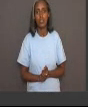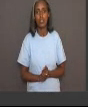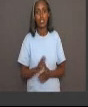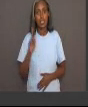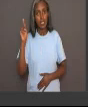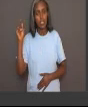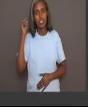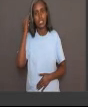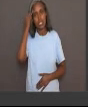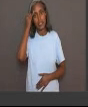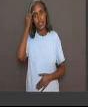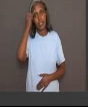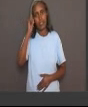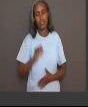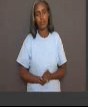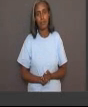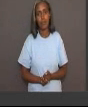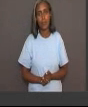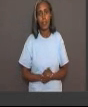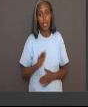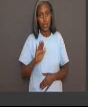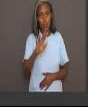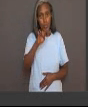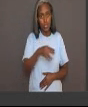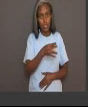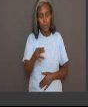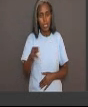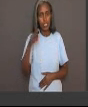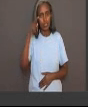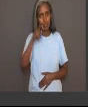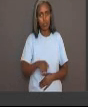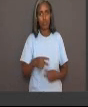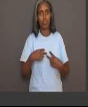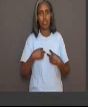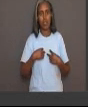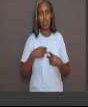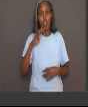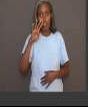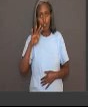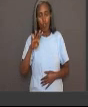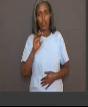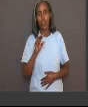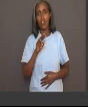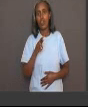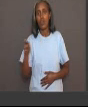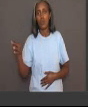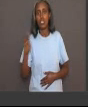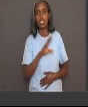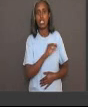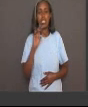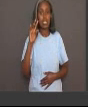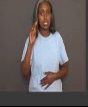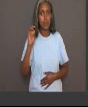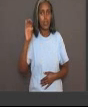Here is a hint. Your table should have 4 rows and